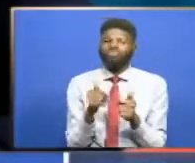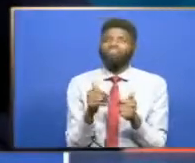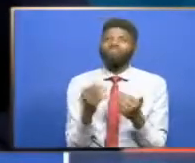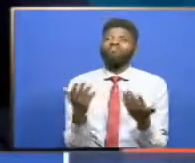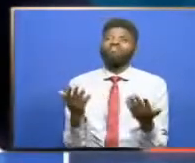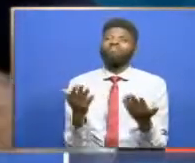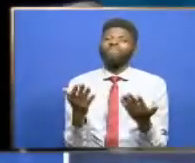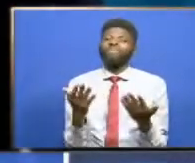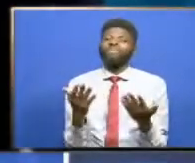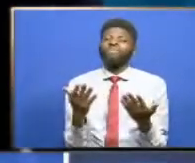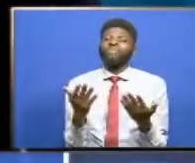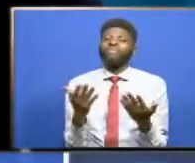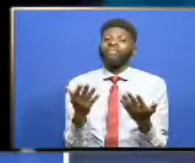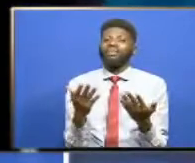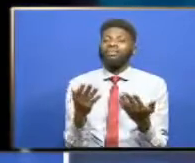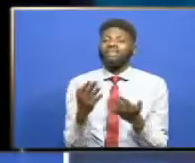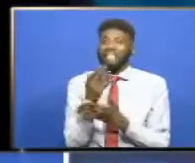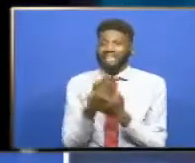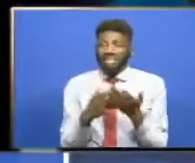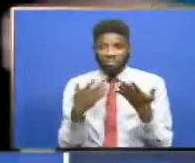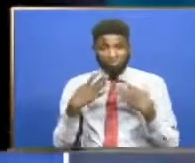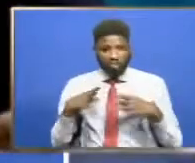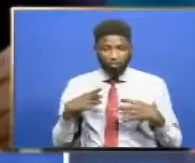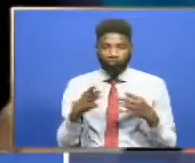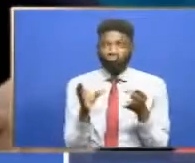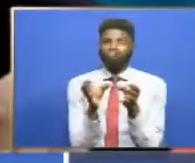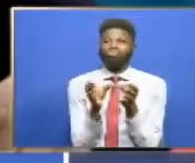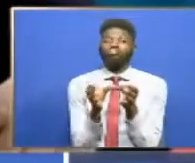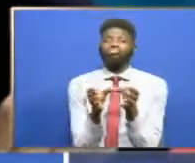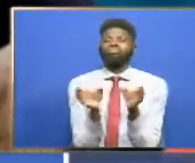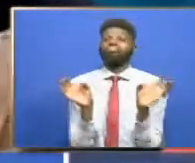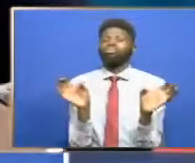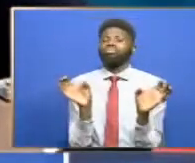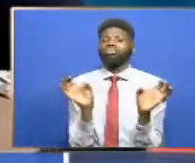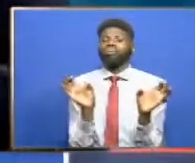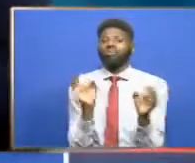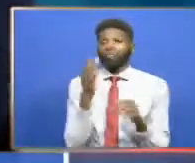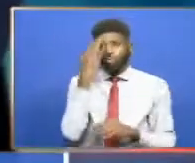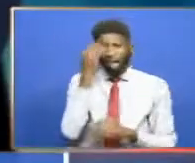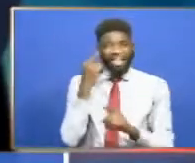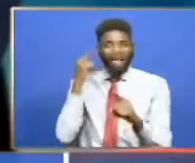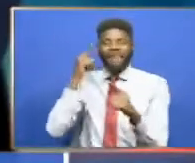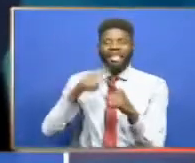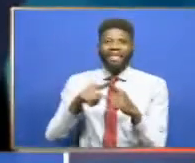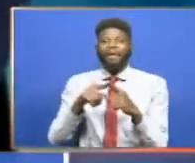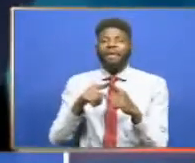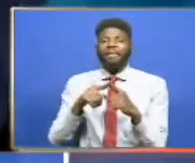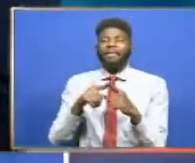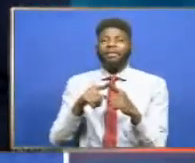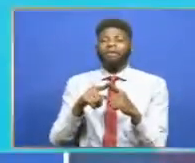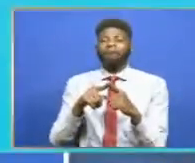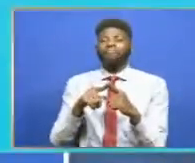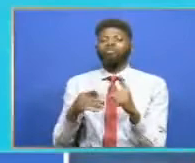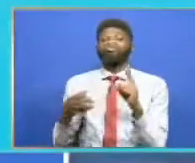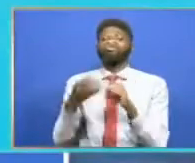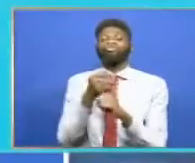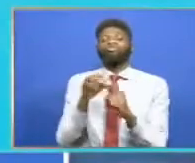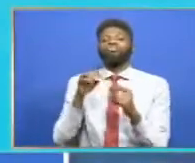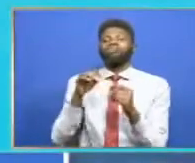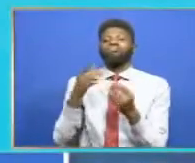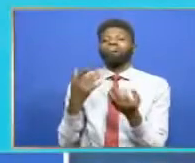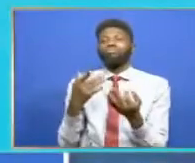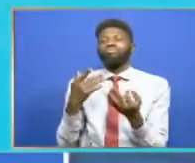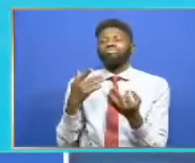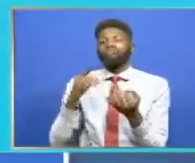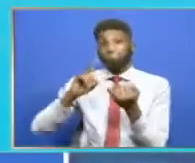is divisive to accomplish the goals of an initiative that seeks unity. Indeed. And talking about